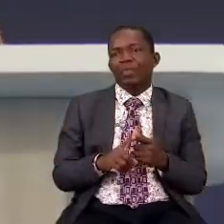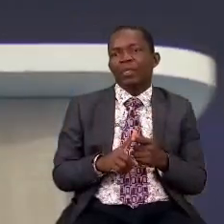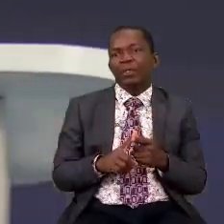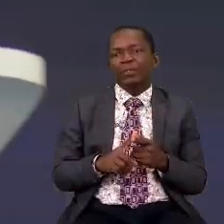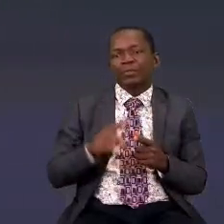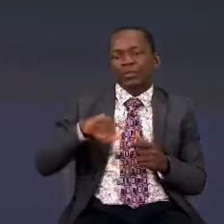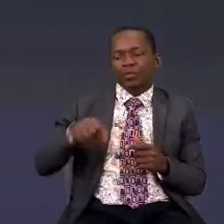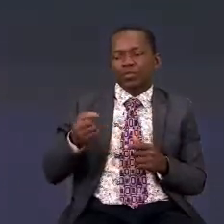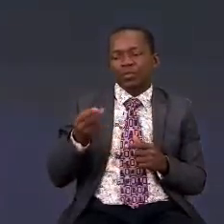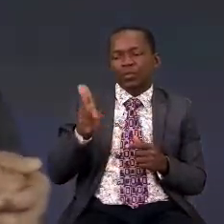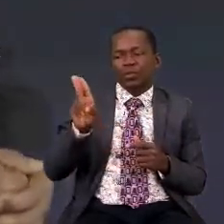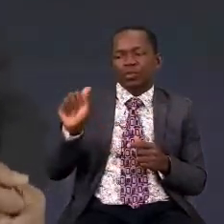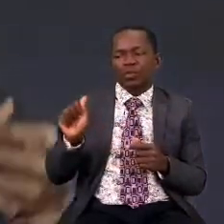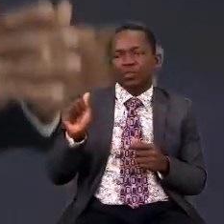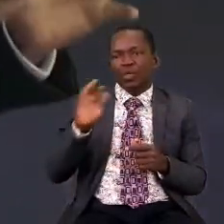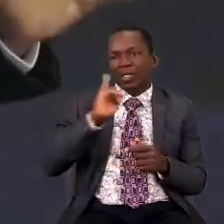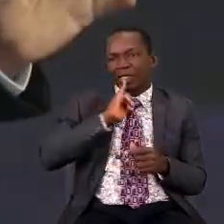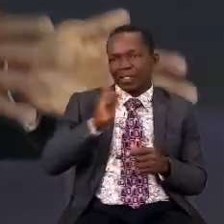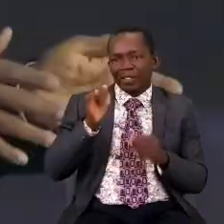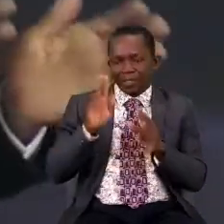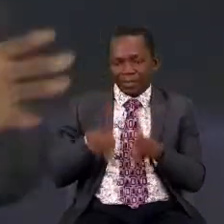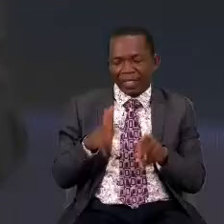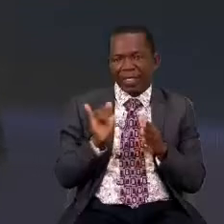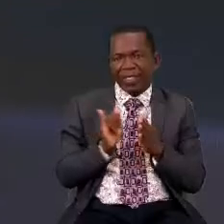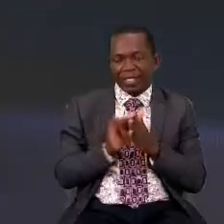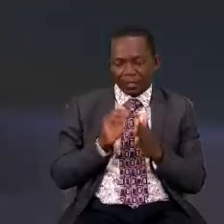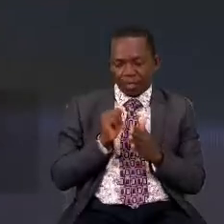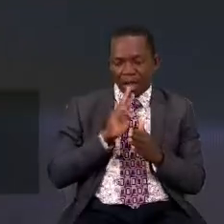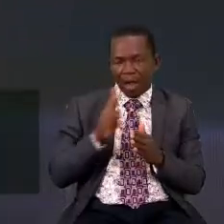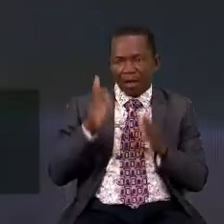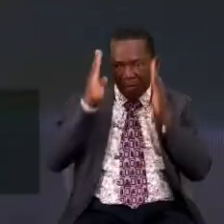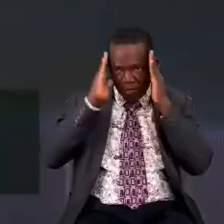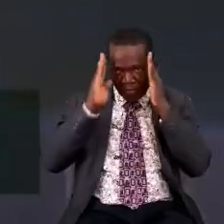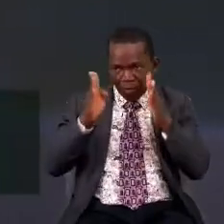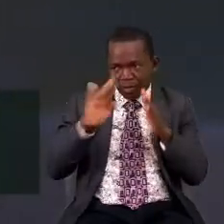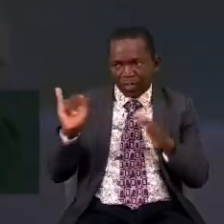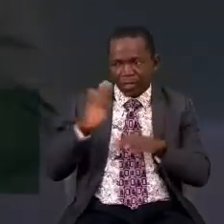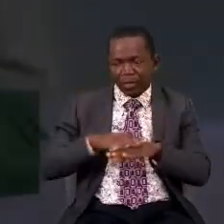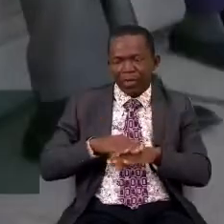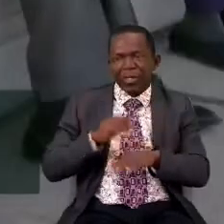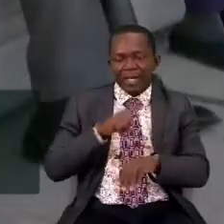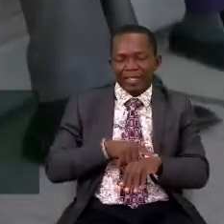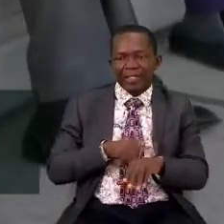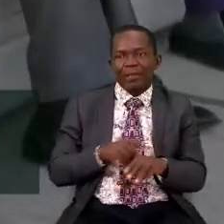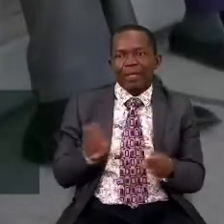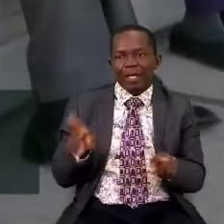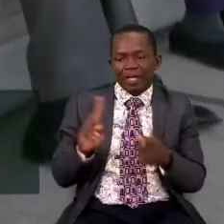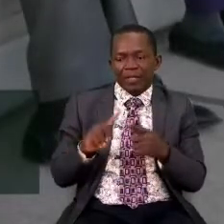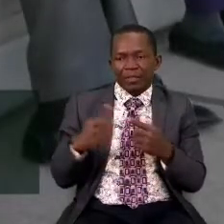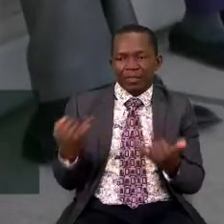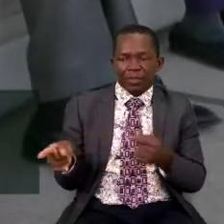to Joshua chapter 1. I'm reading from verse 1 all through to verse 5.